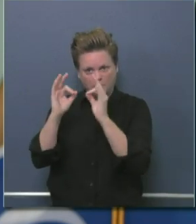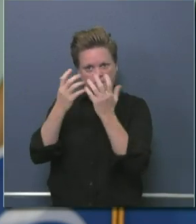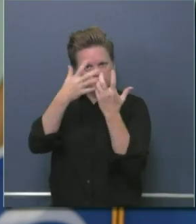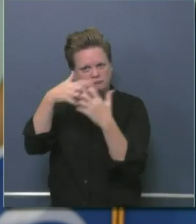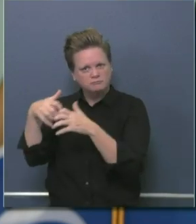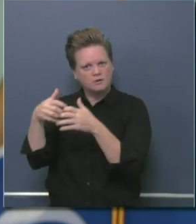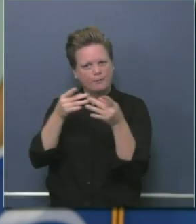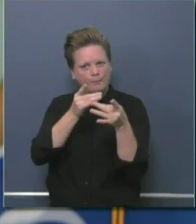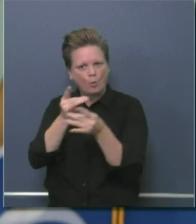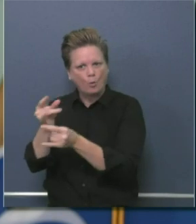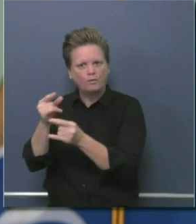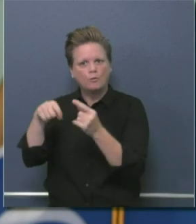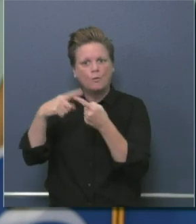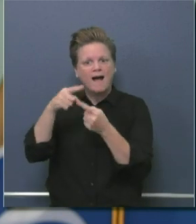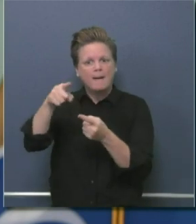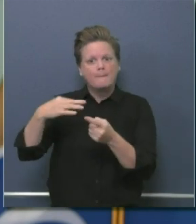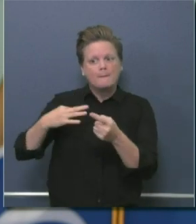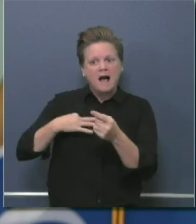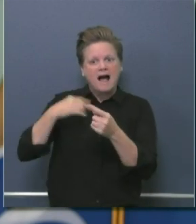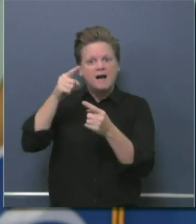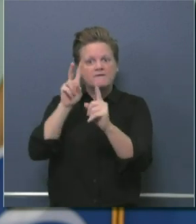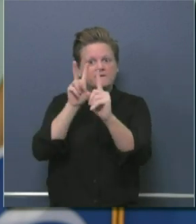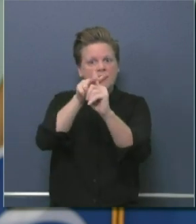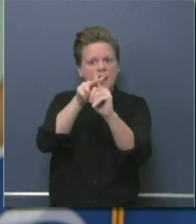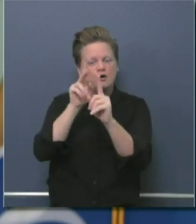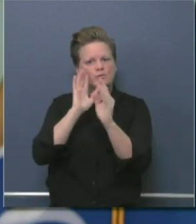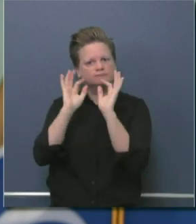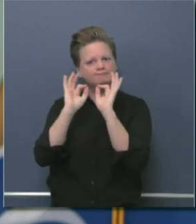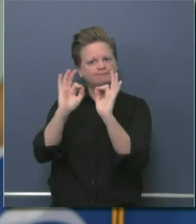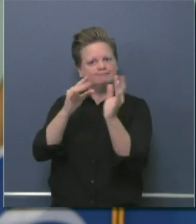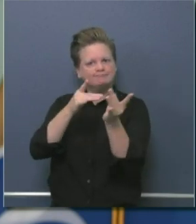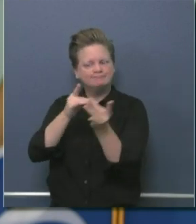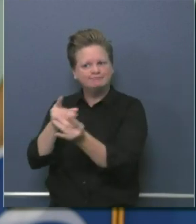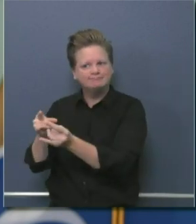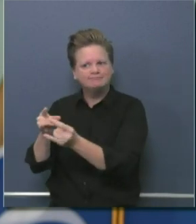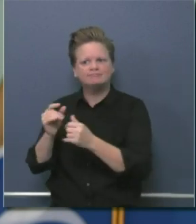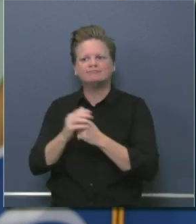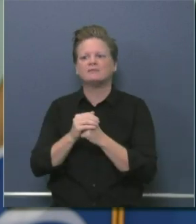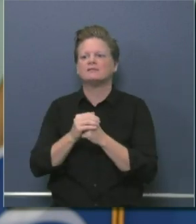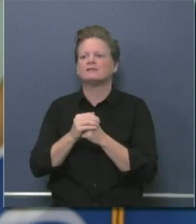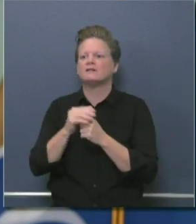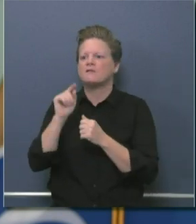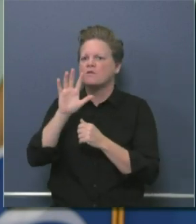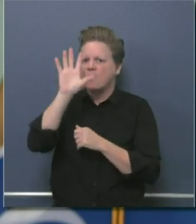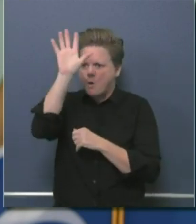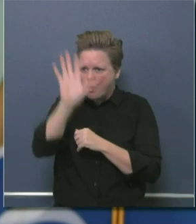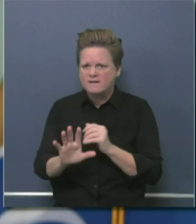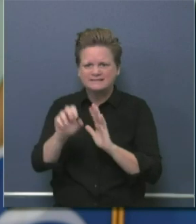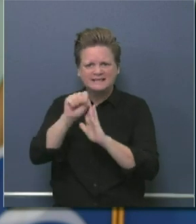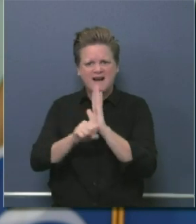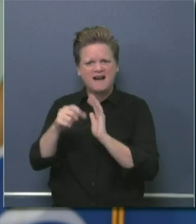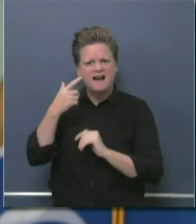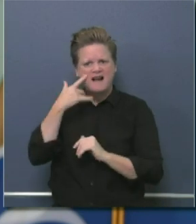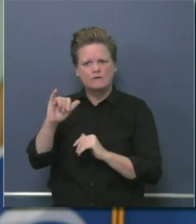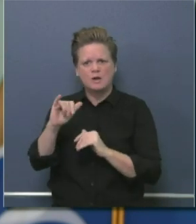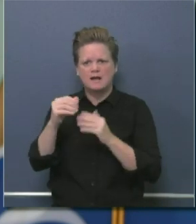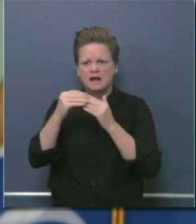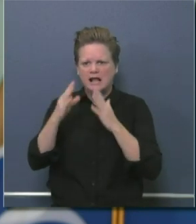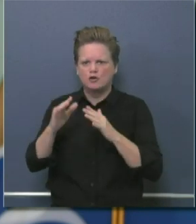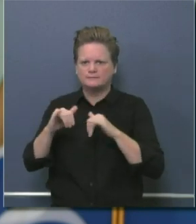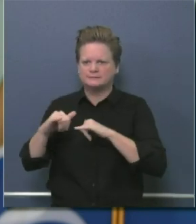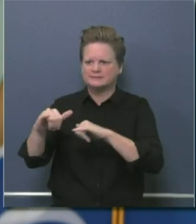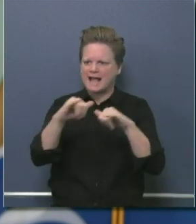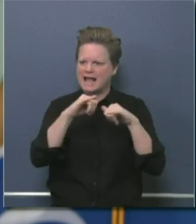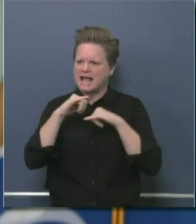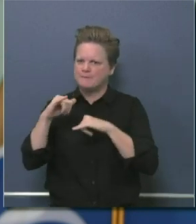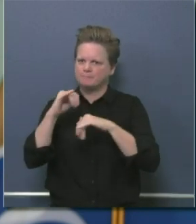industry leaders, business, as well as labor leaders all up and down the state, and trying to forge, to